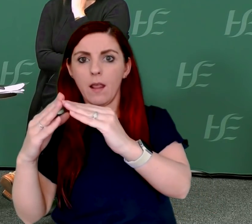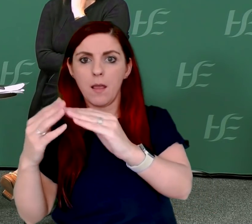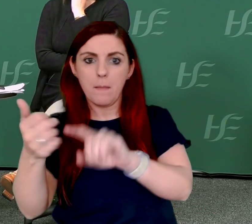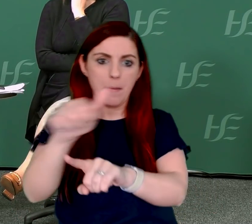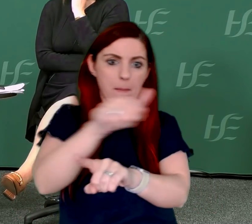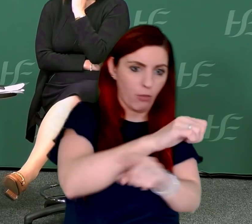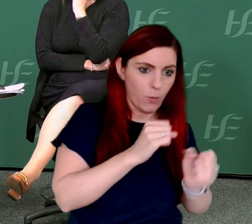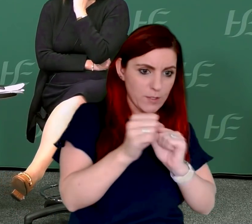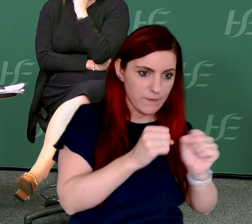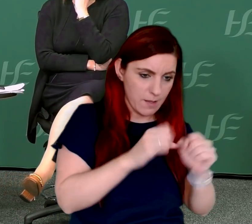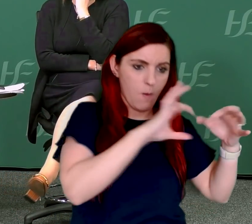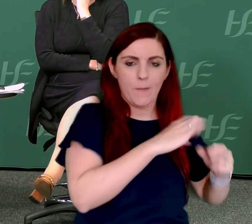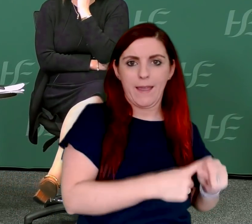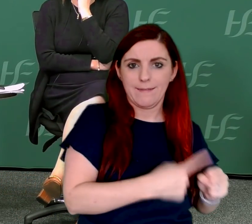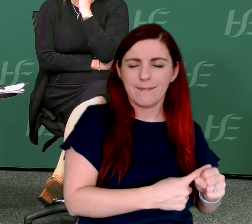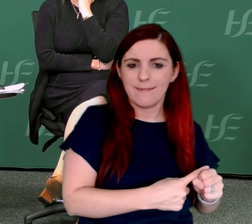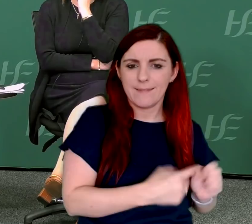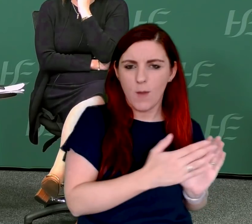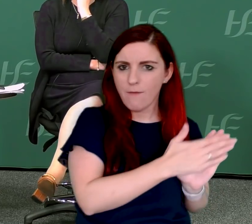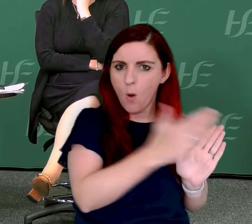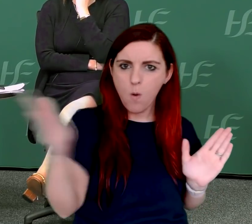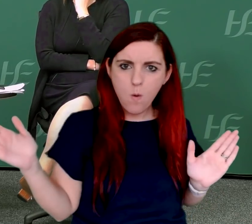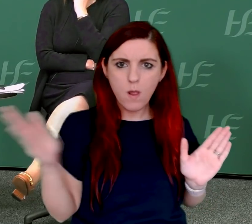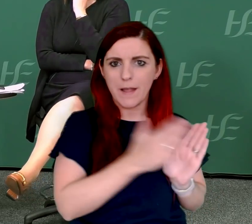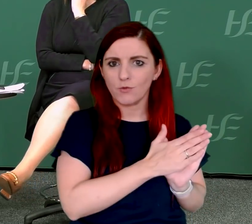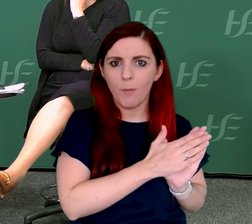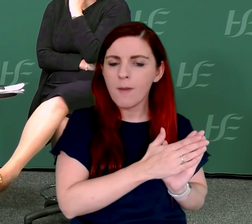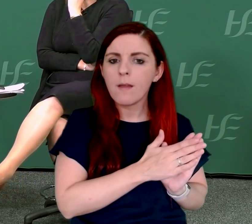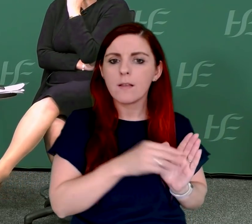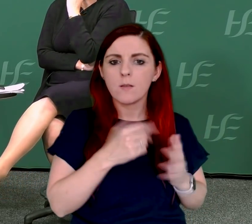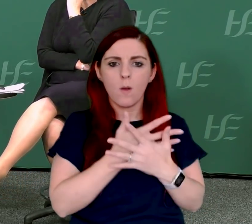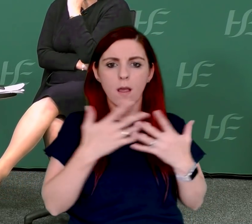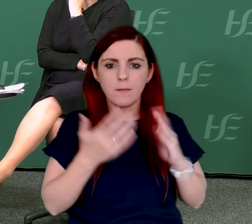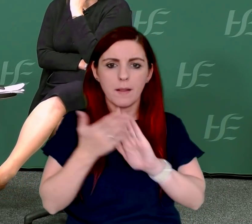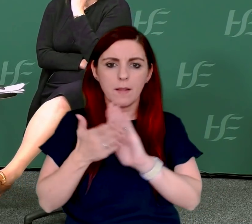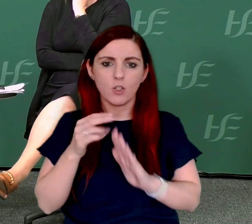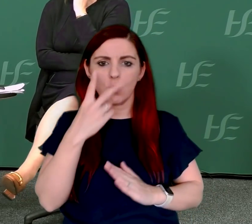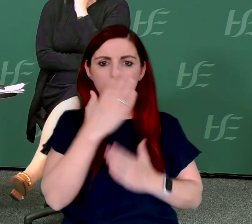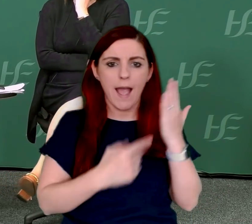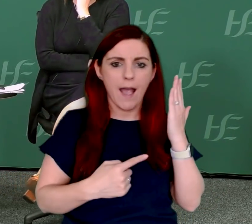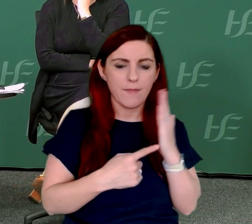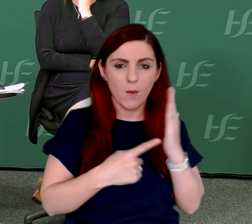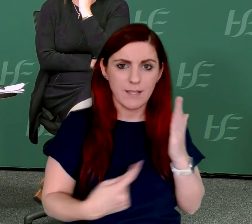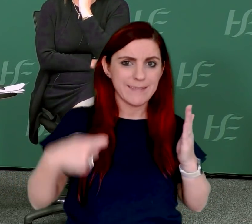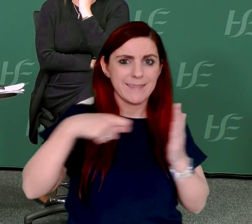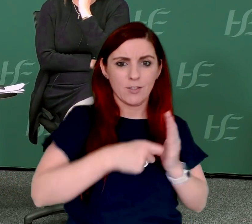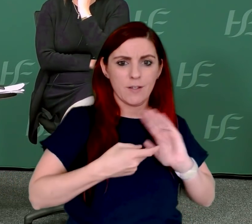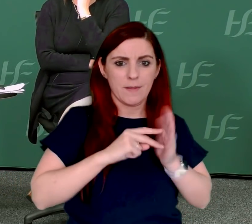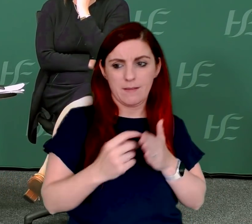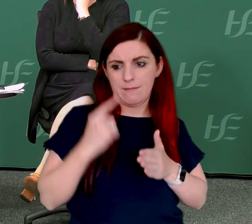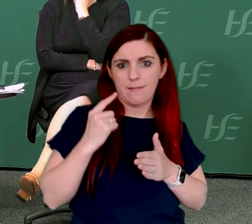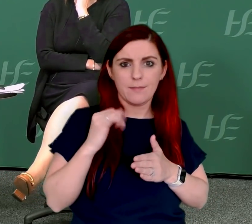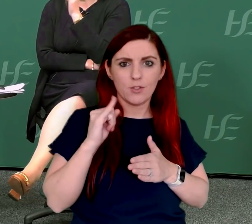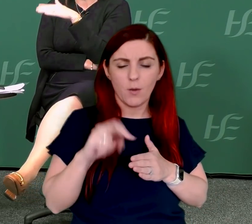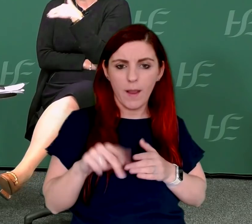that, there has been a lot of investment, a lot of capacity building, 10,500 additional staff since January of last year. That's on top of recruiting about